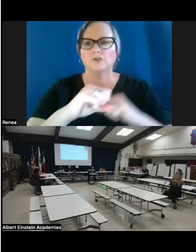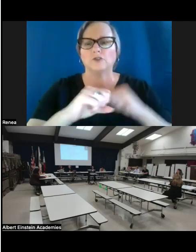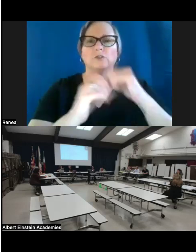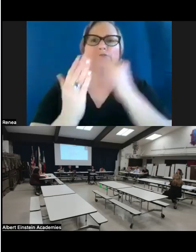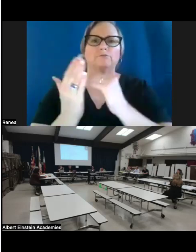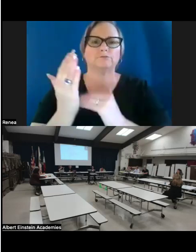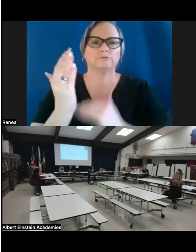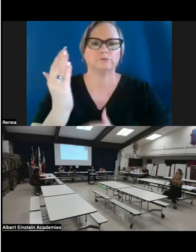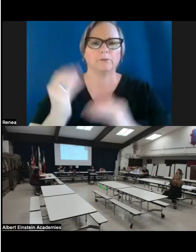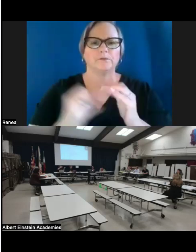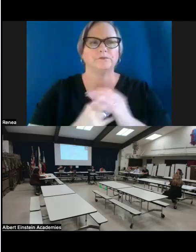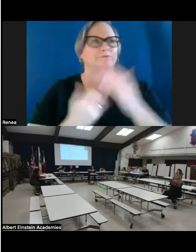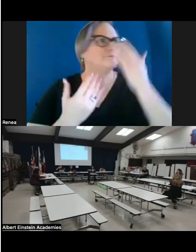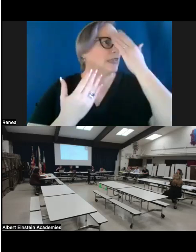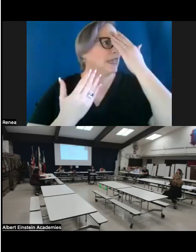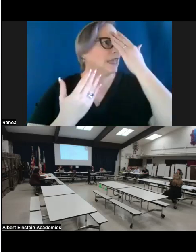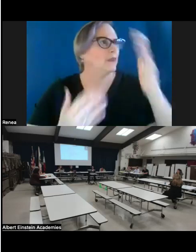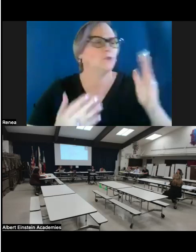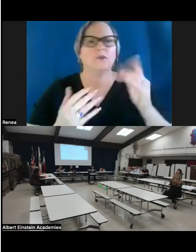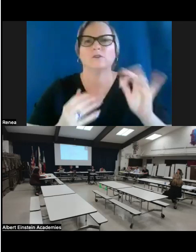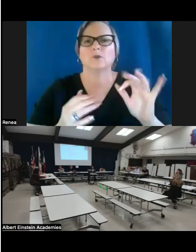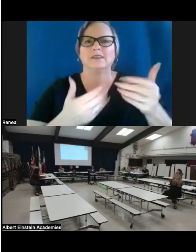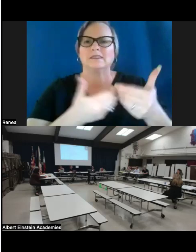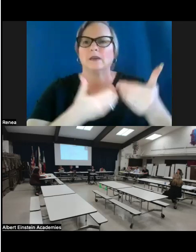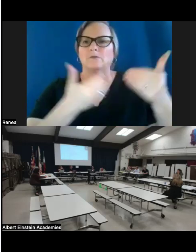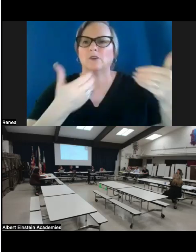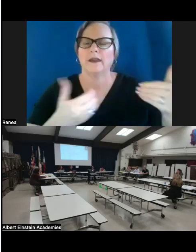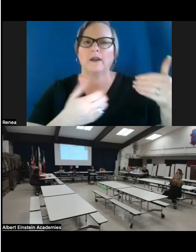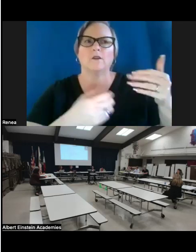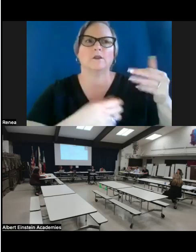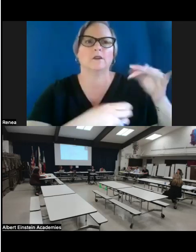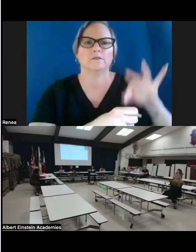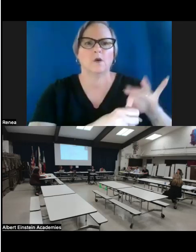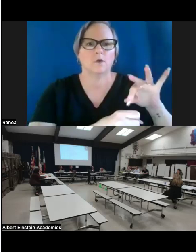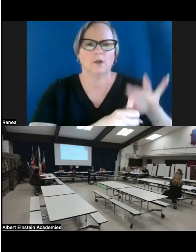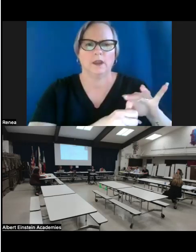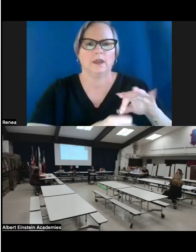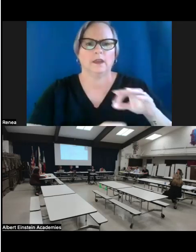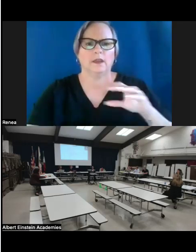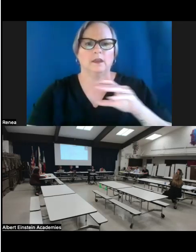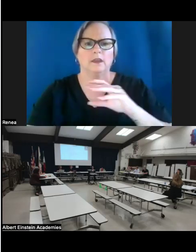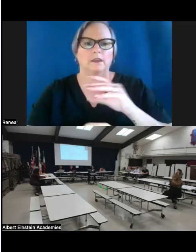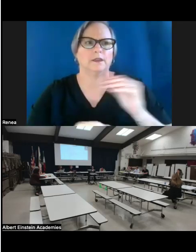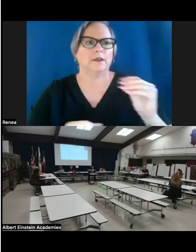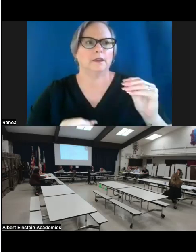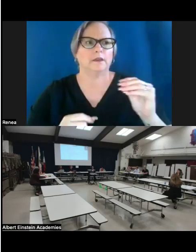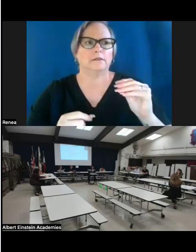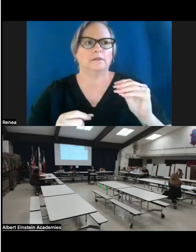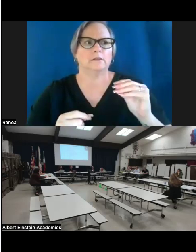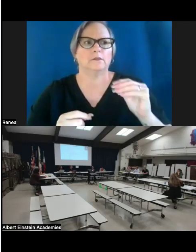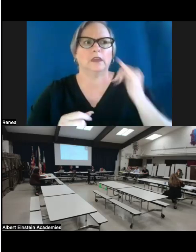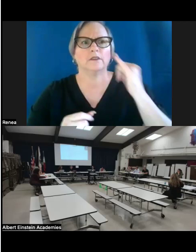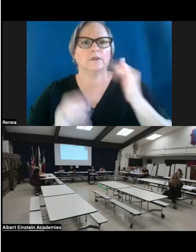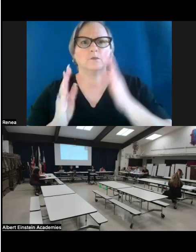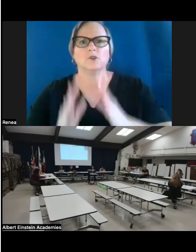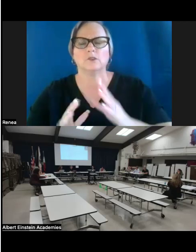voting and topics that are very specific to those who sit on the SEC versus the